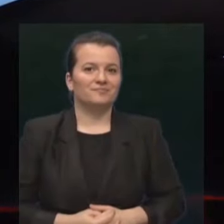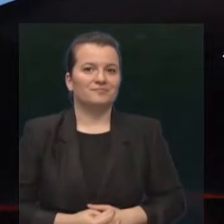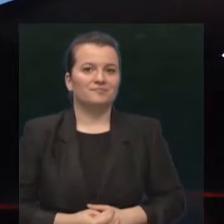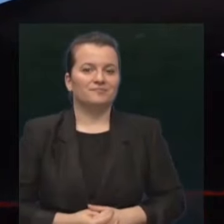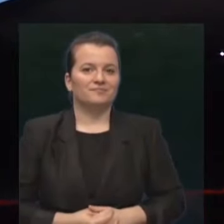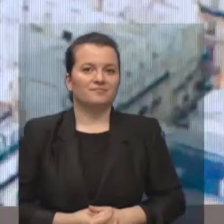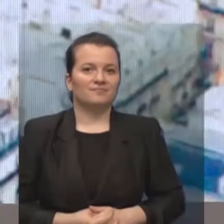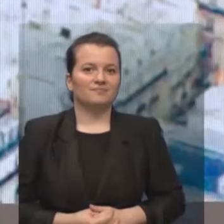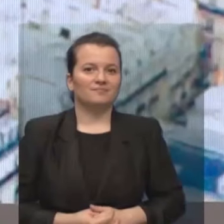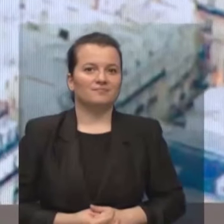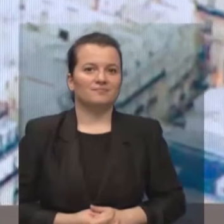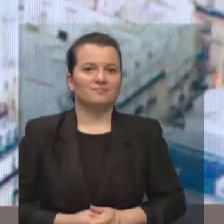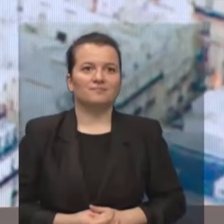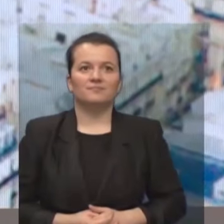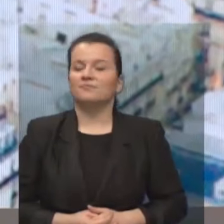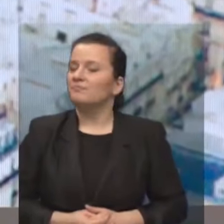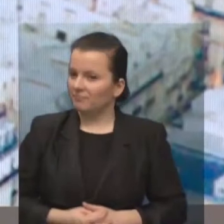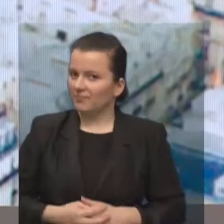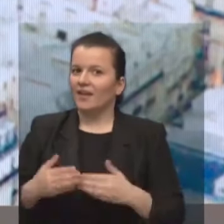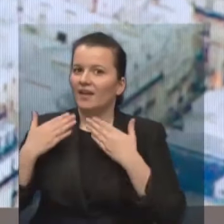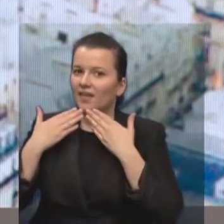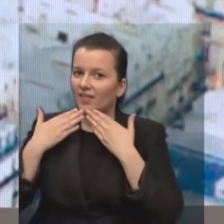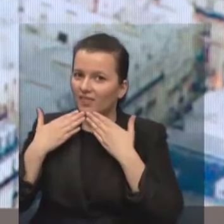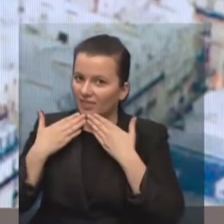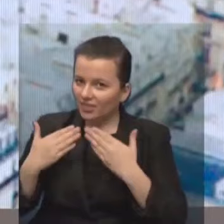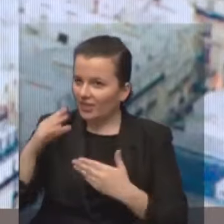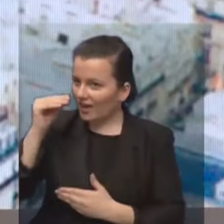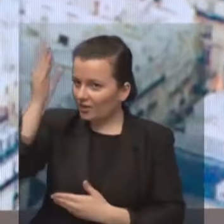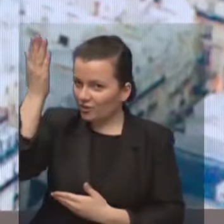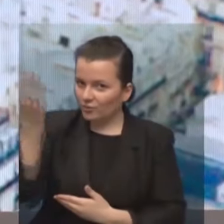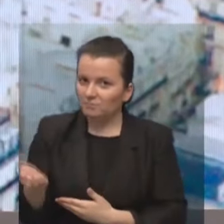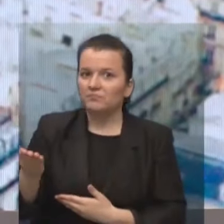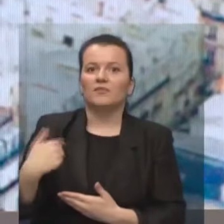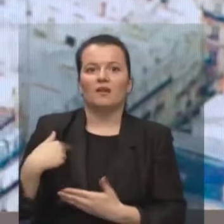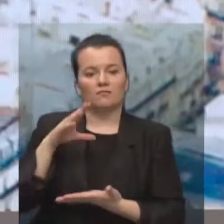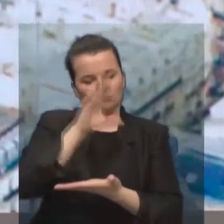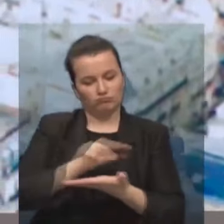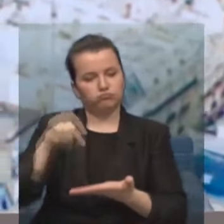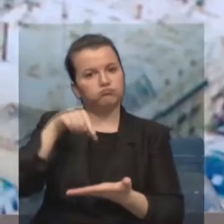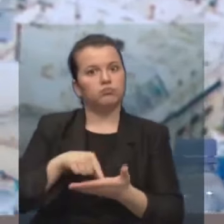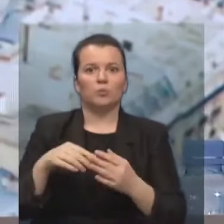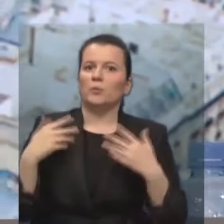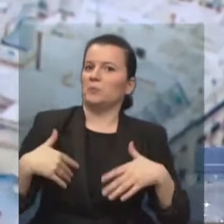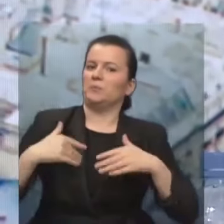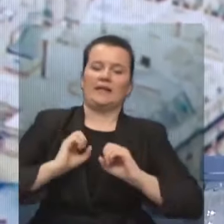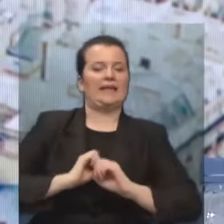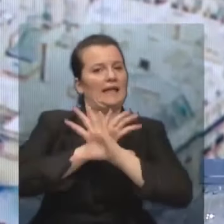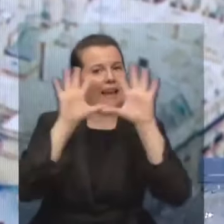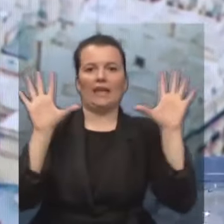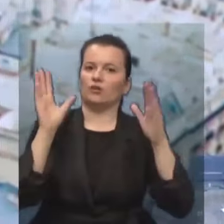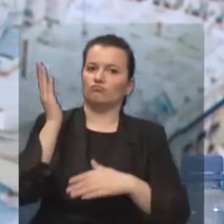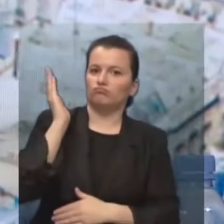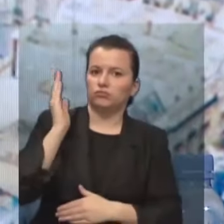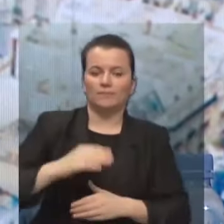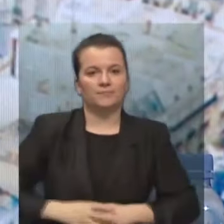Well, thank you, Mr. Valert, for this very clear presentation. We'll now move on to the